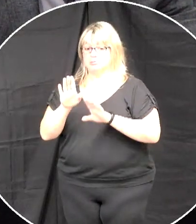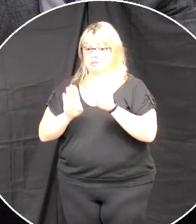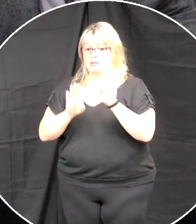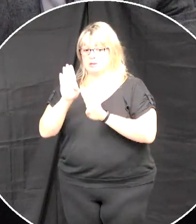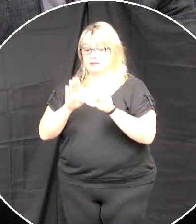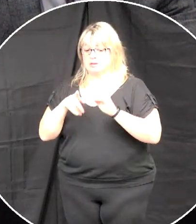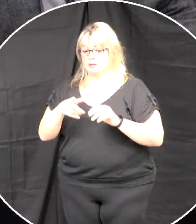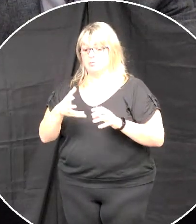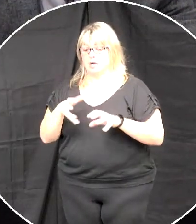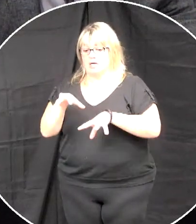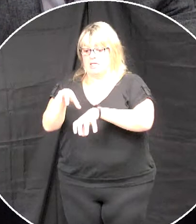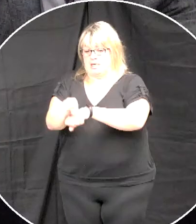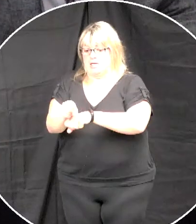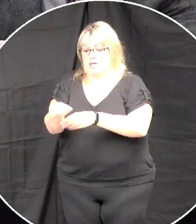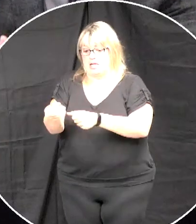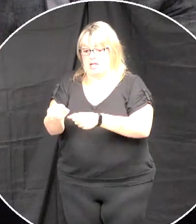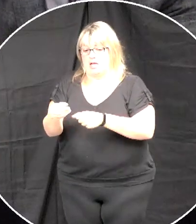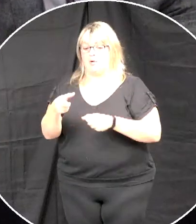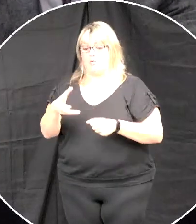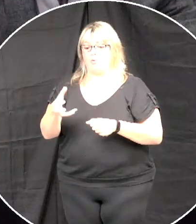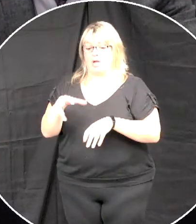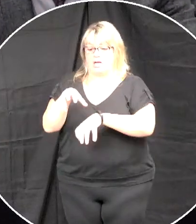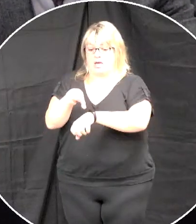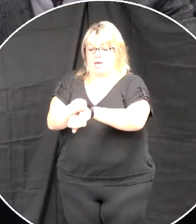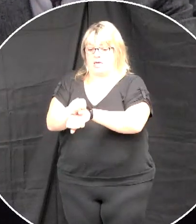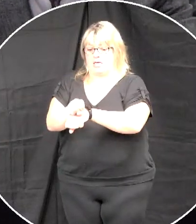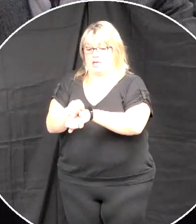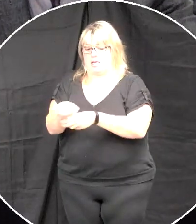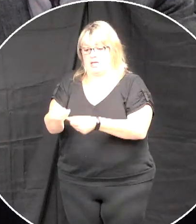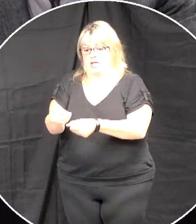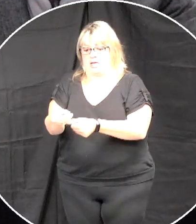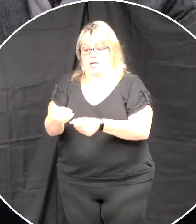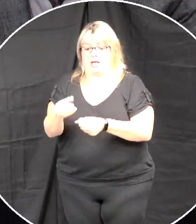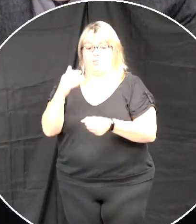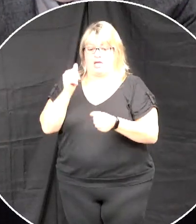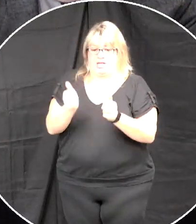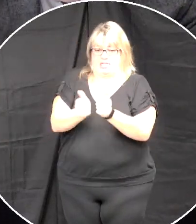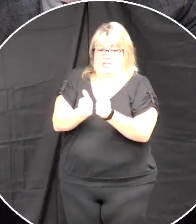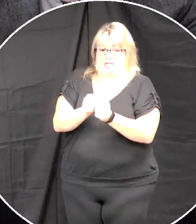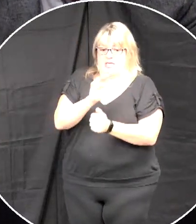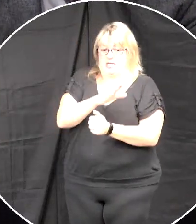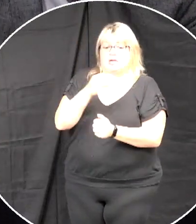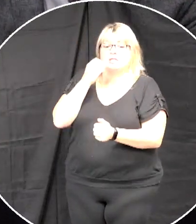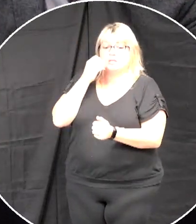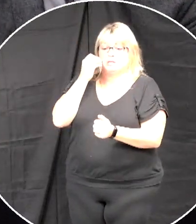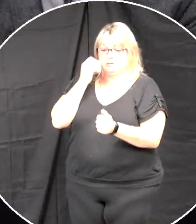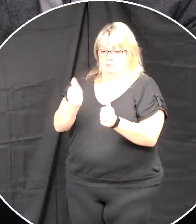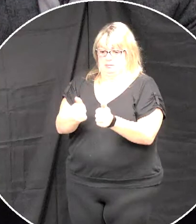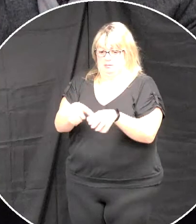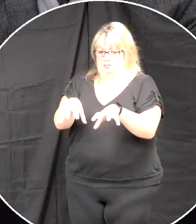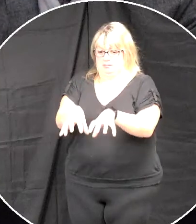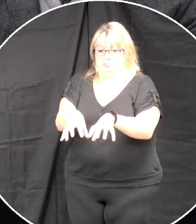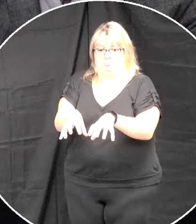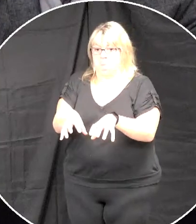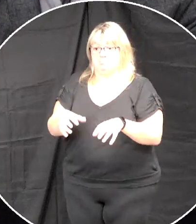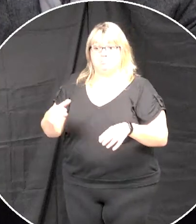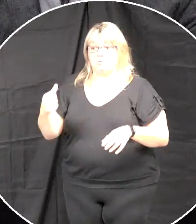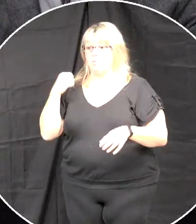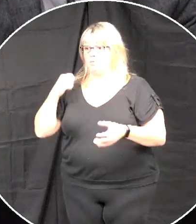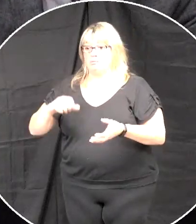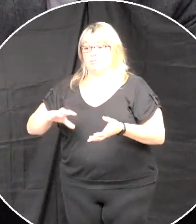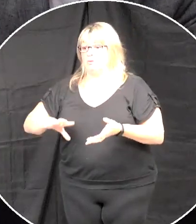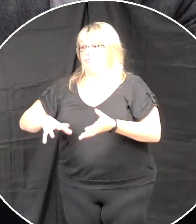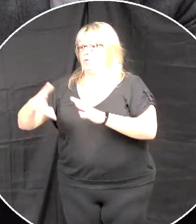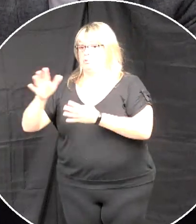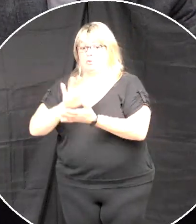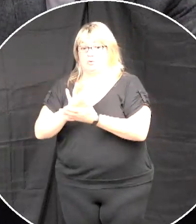they would like to acquire it so they can acquire a piece of landlocked land that they have. And again, it does not impede our school, and it is